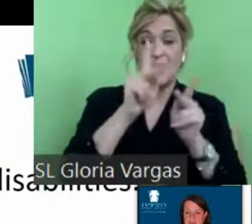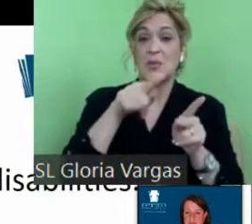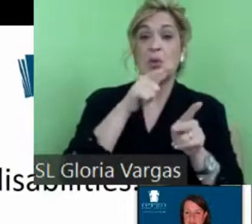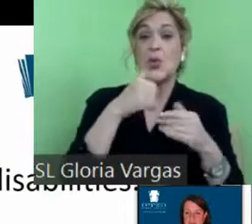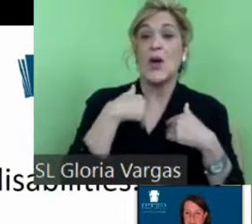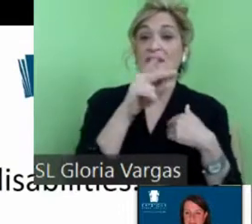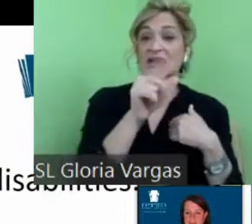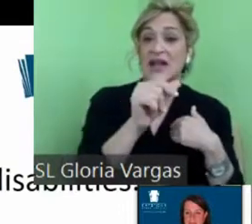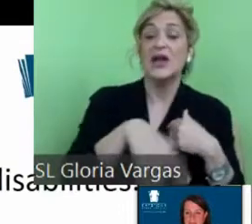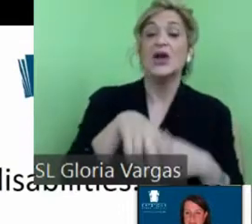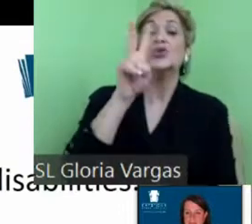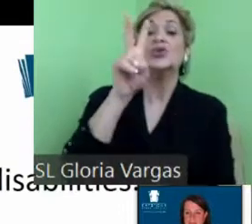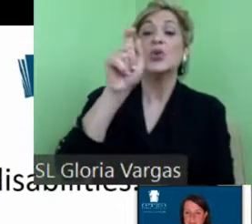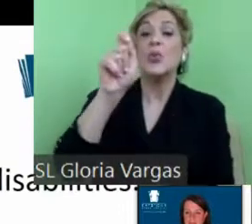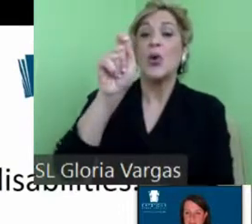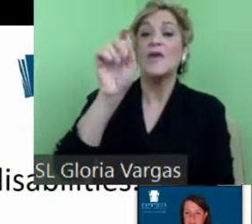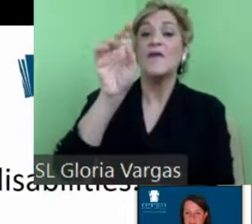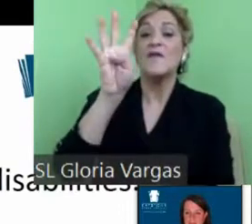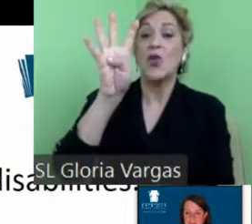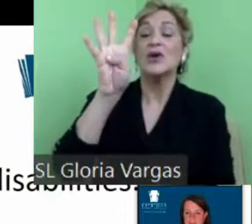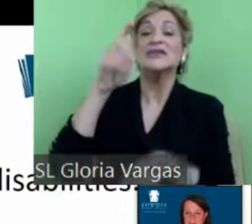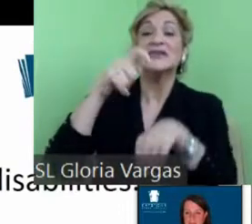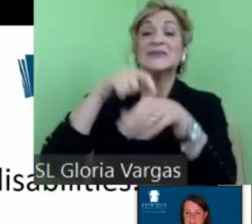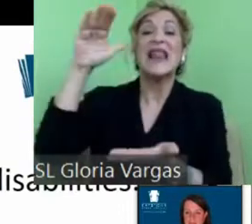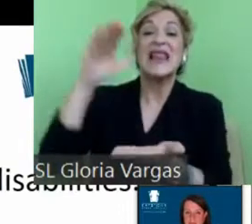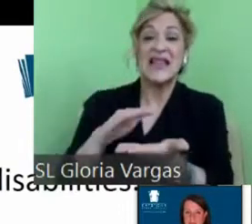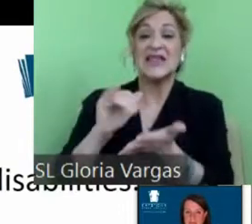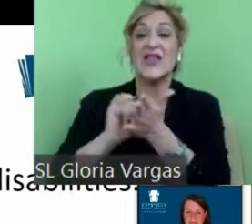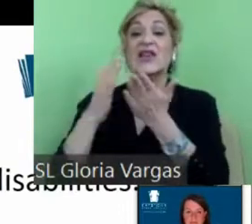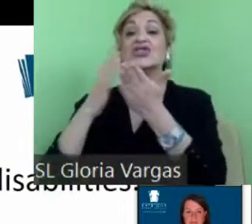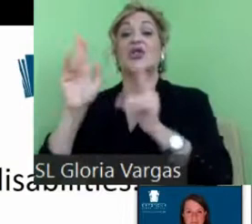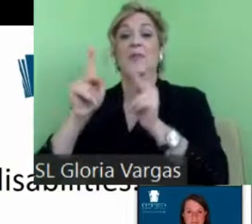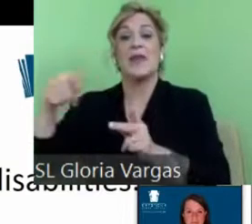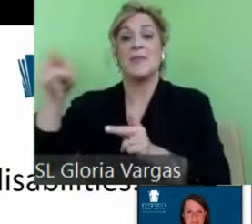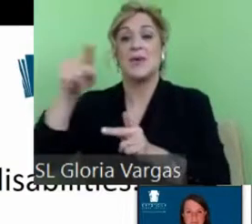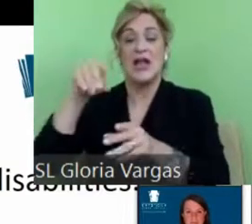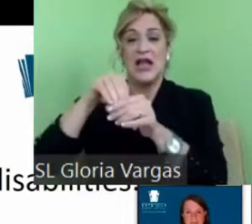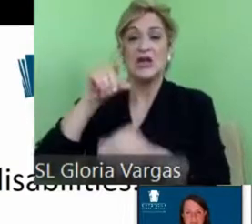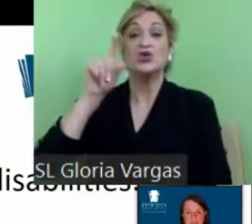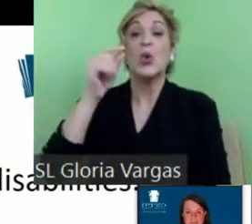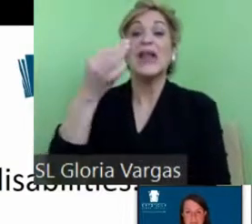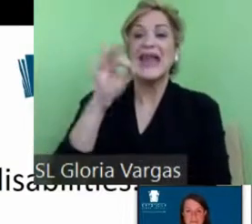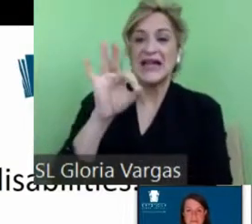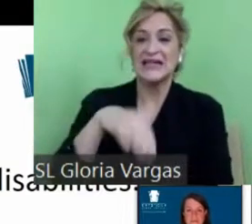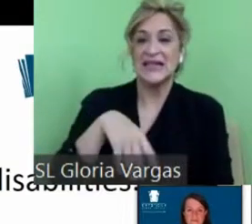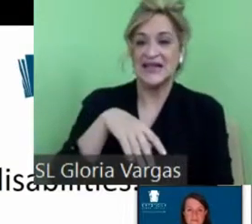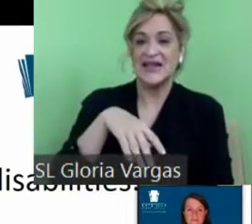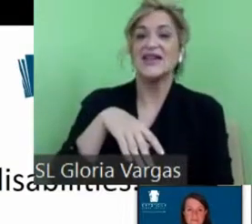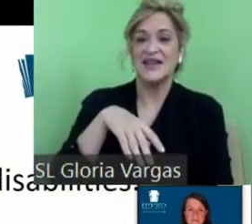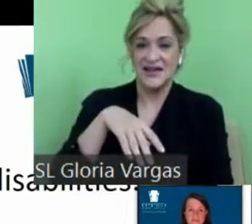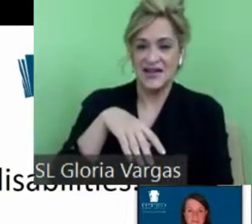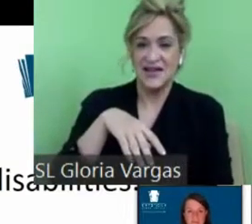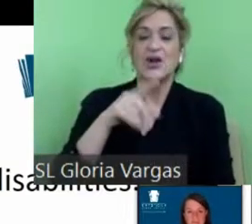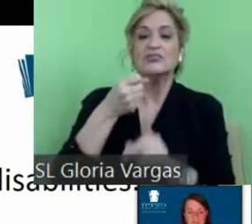was 2.4 times less than that of general population in 2019. The COVID-19